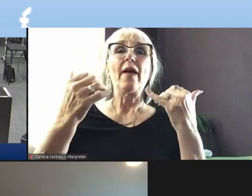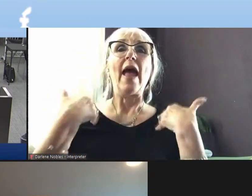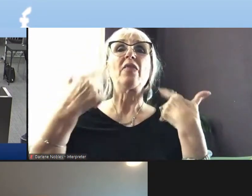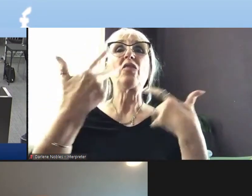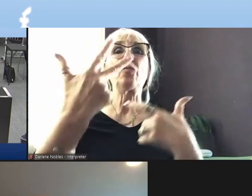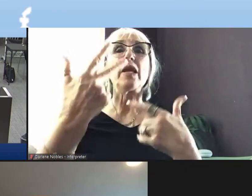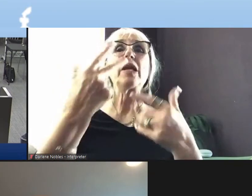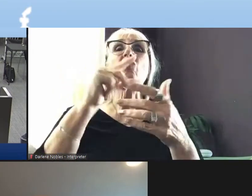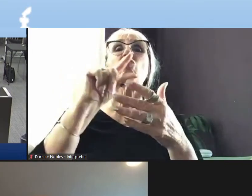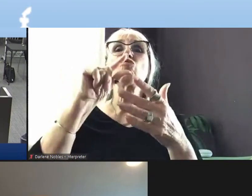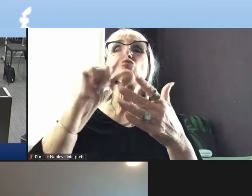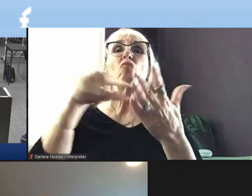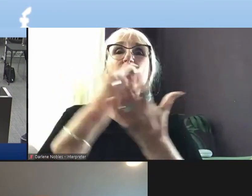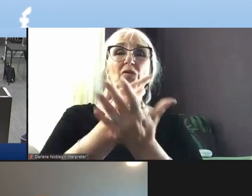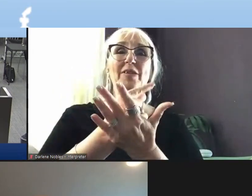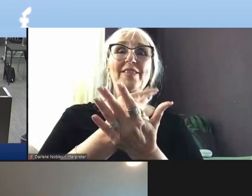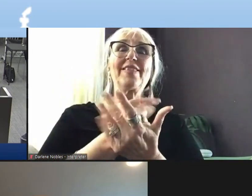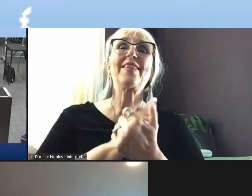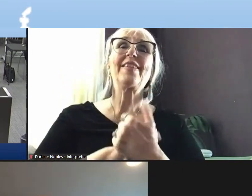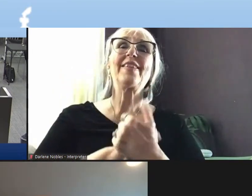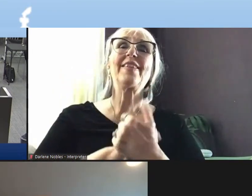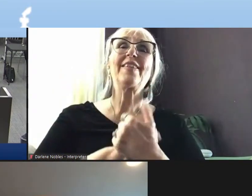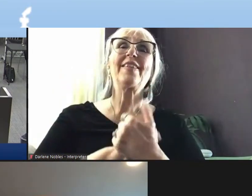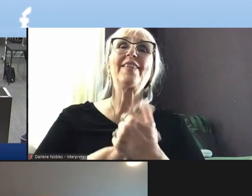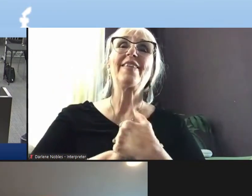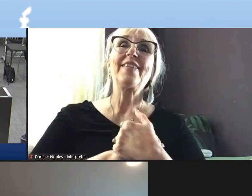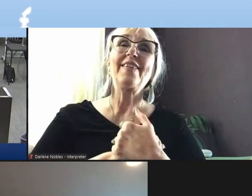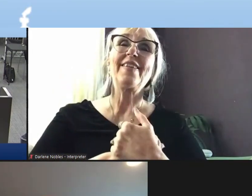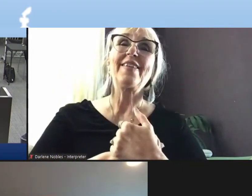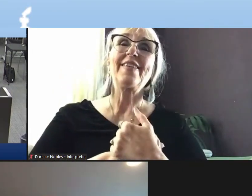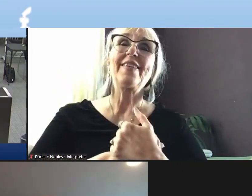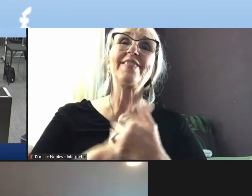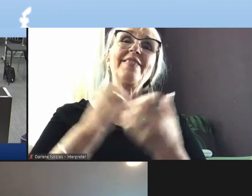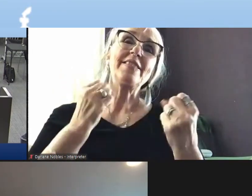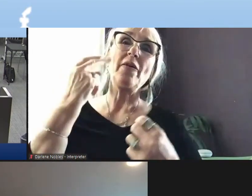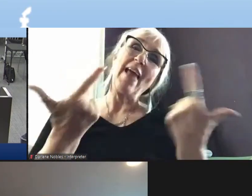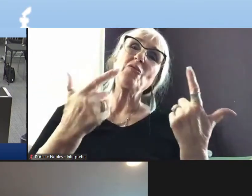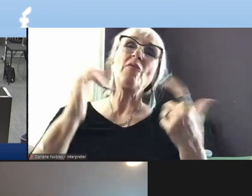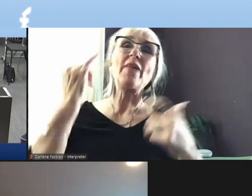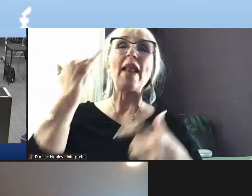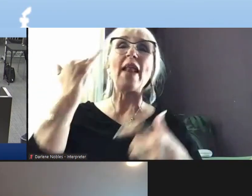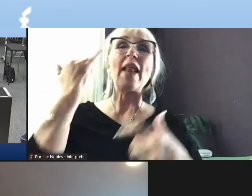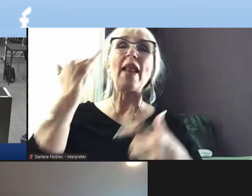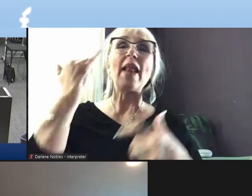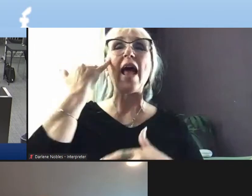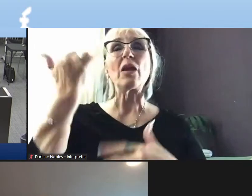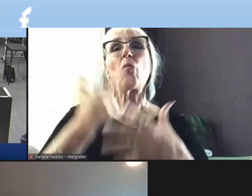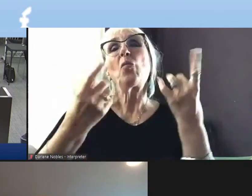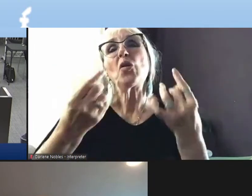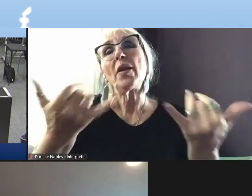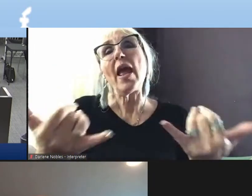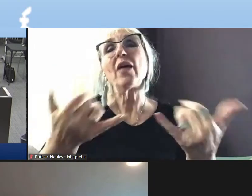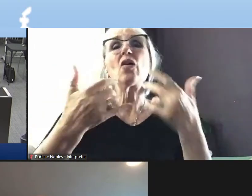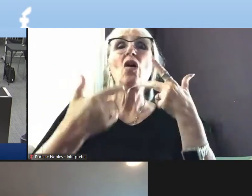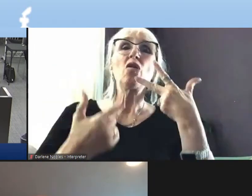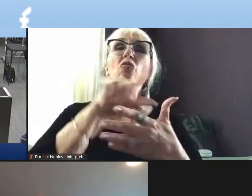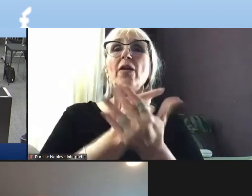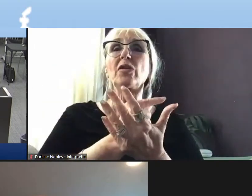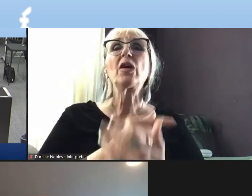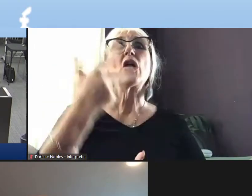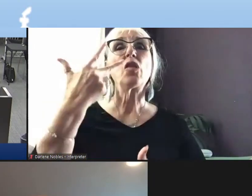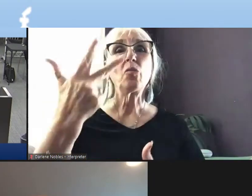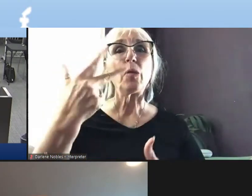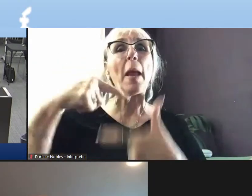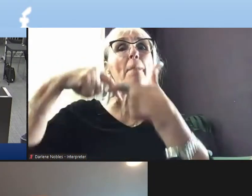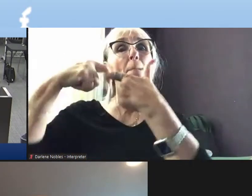of big picture of kind of what we're doing now. Again, 3 graduates, we have 3 pending admission,